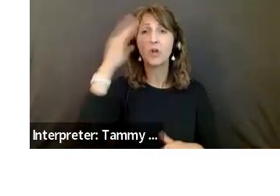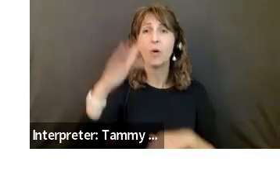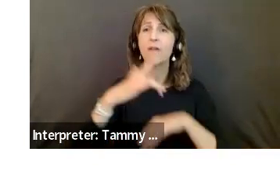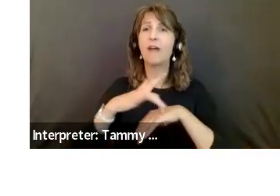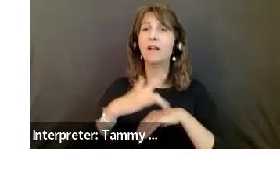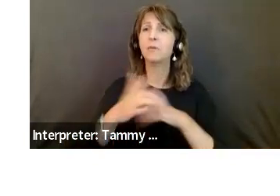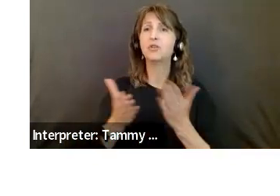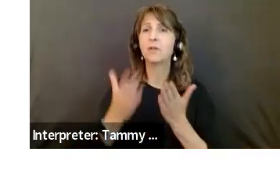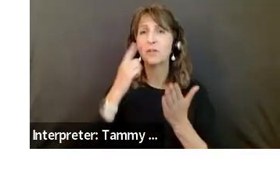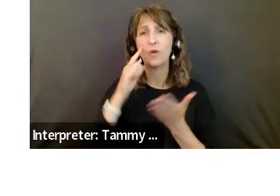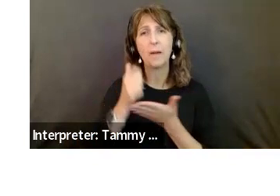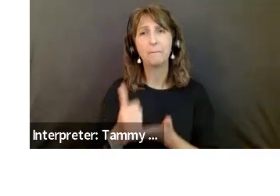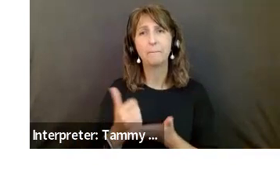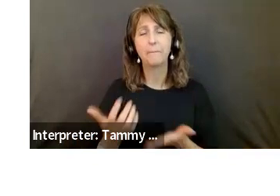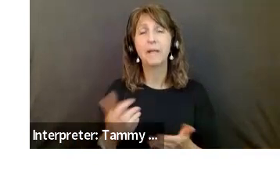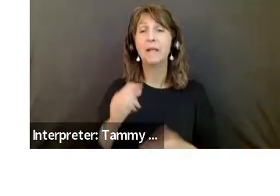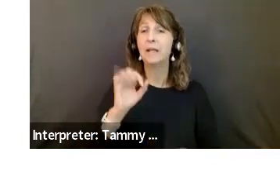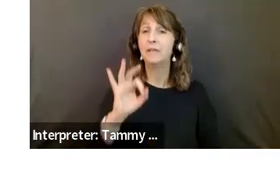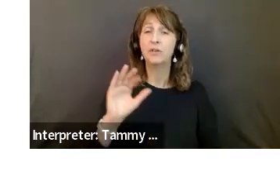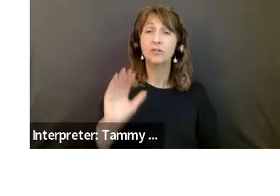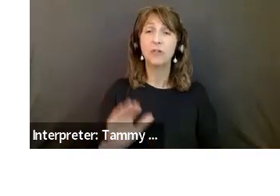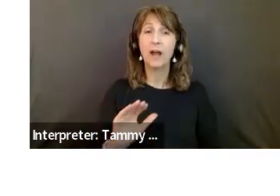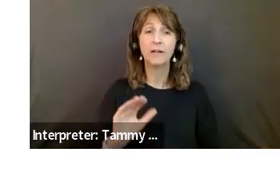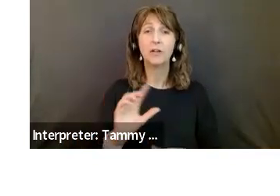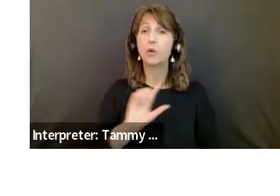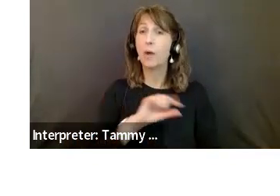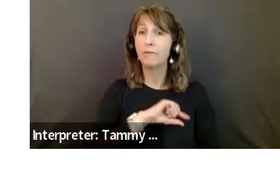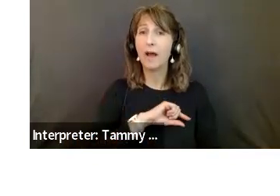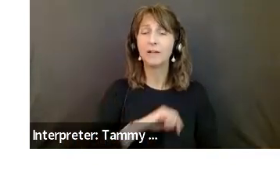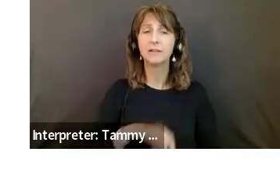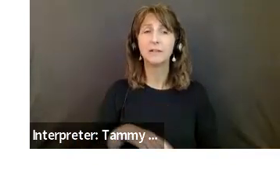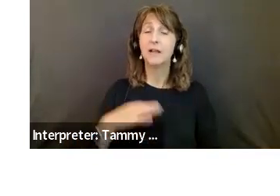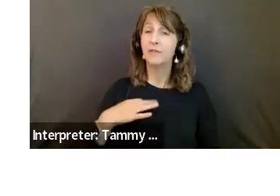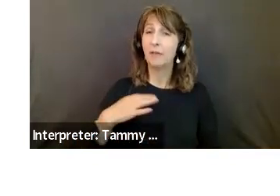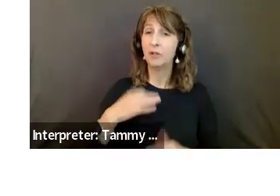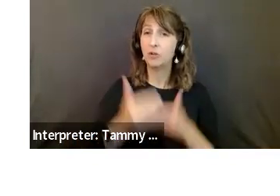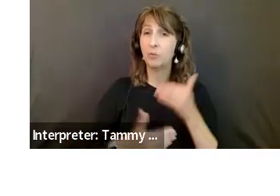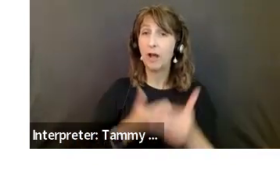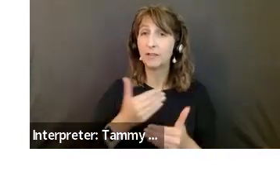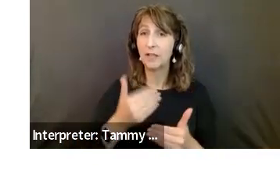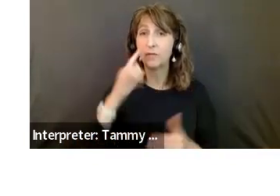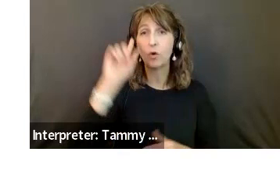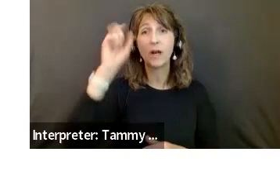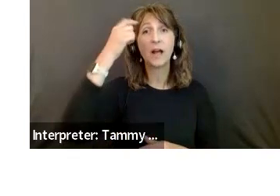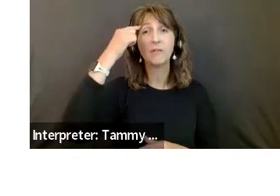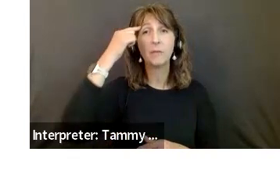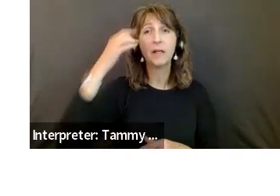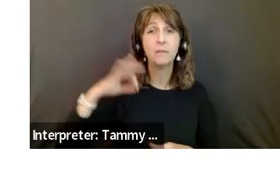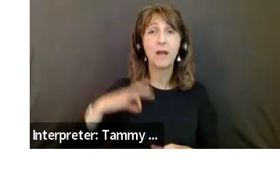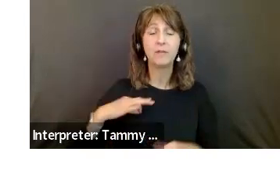and if their child qualifies. The application process for a lot of government